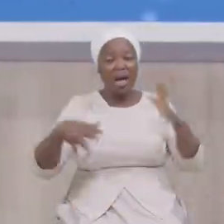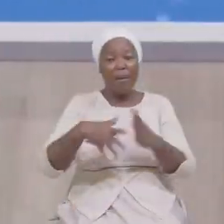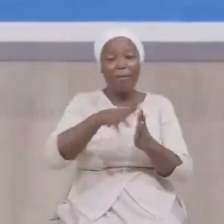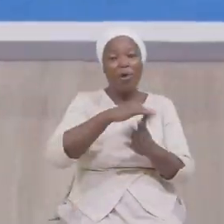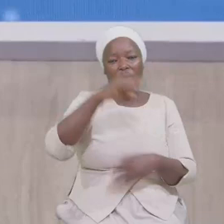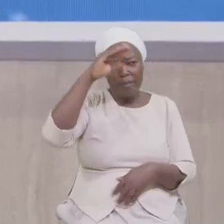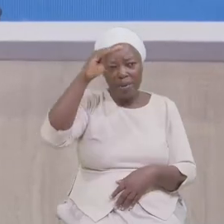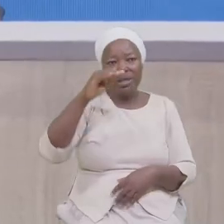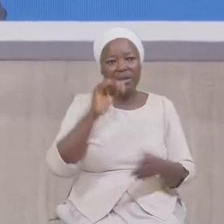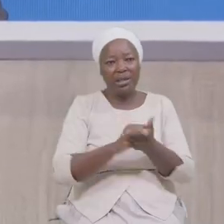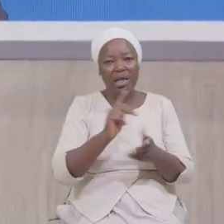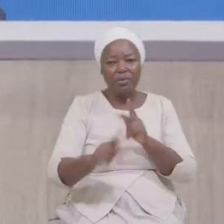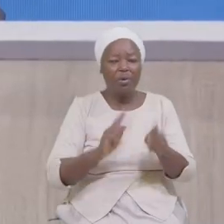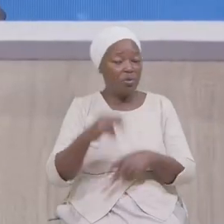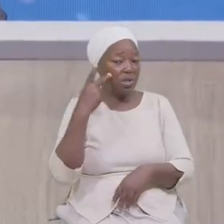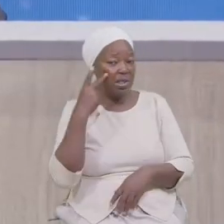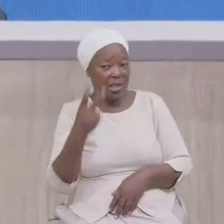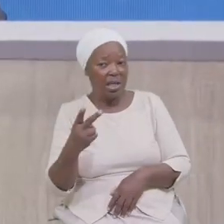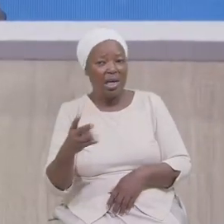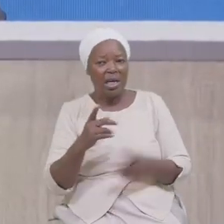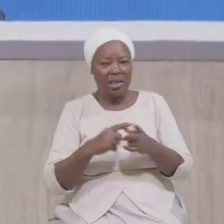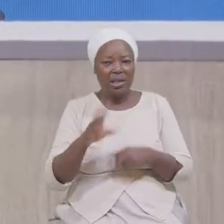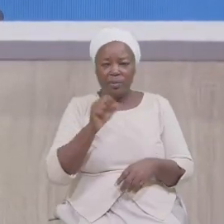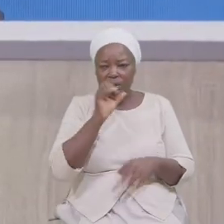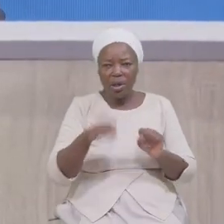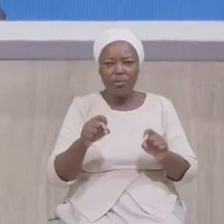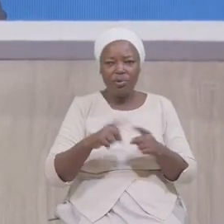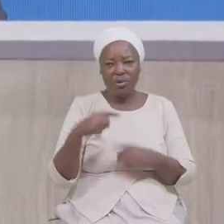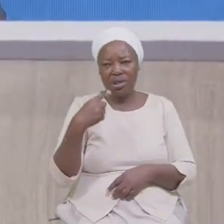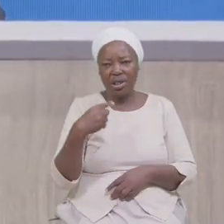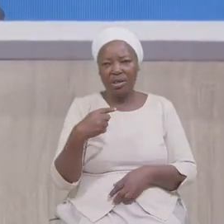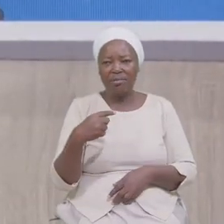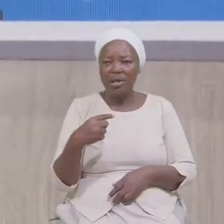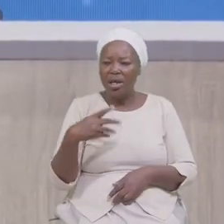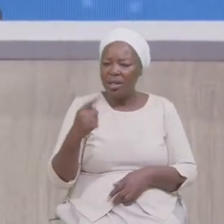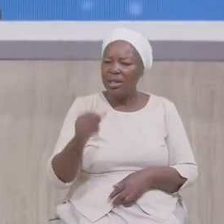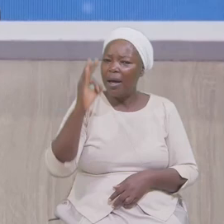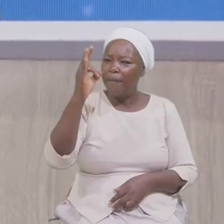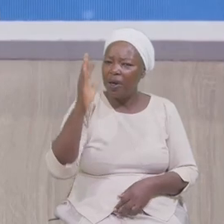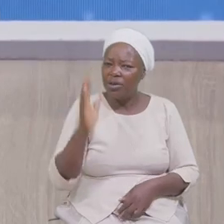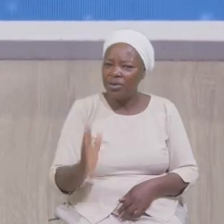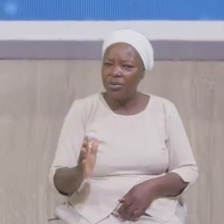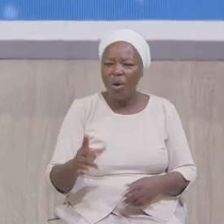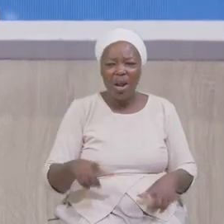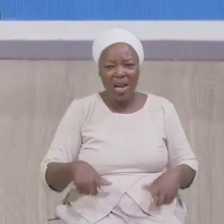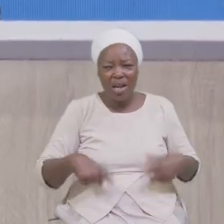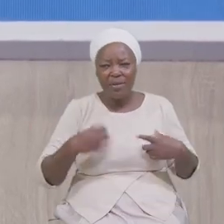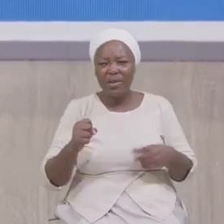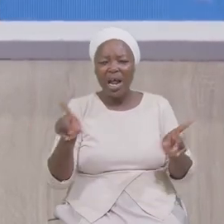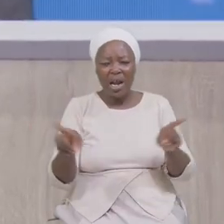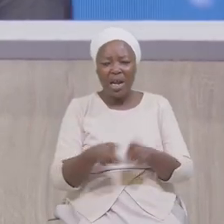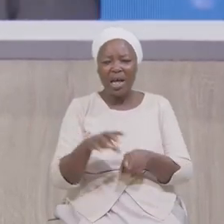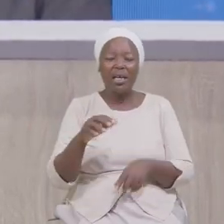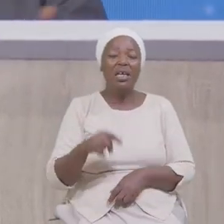the people will see, and then they'll be able to say, the pastor lives like he preaches.